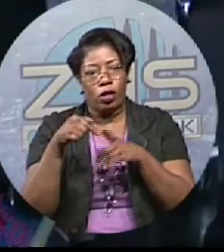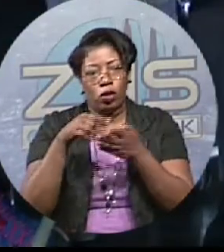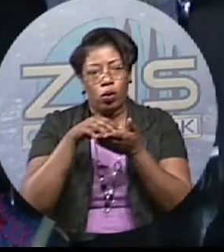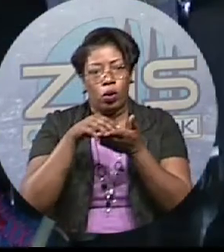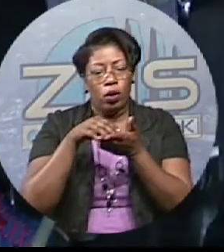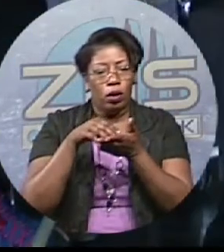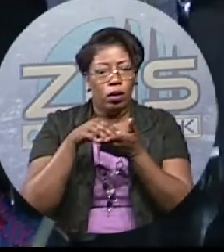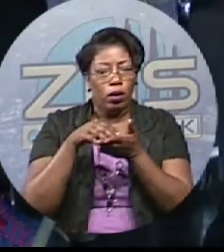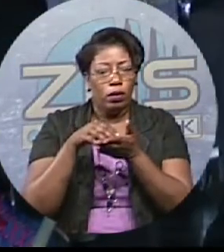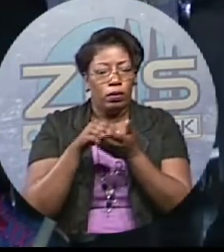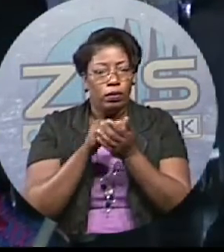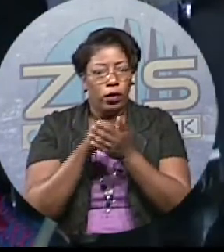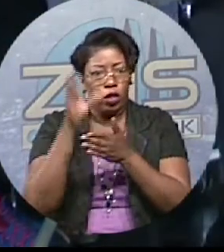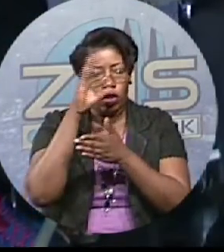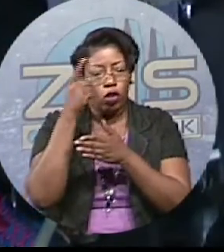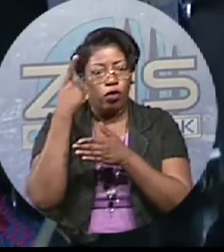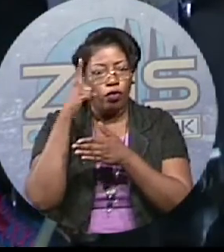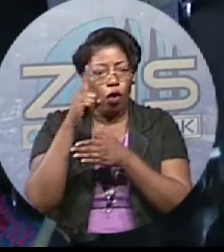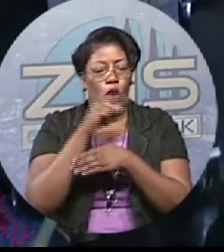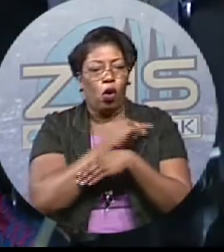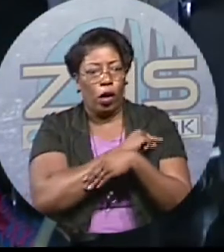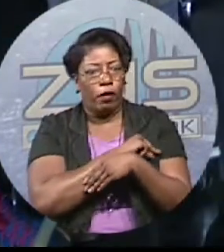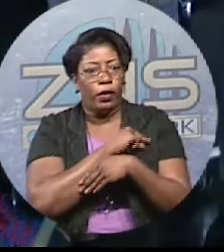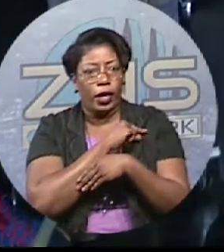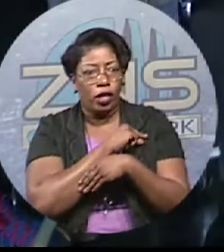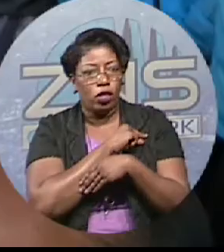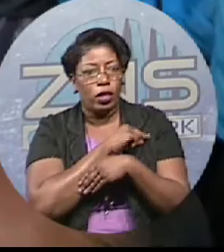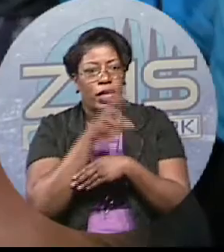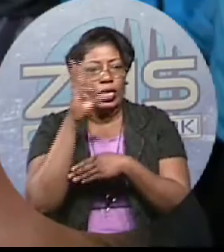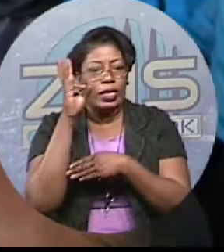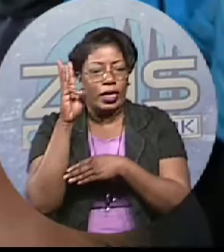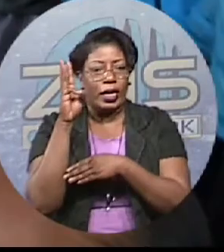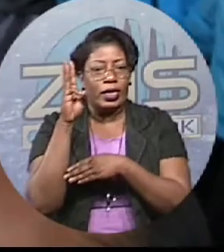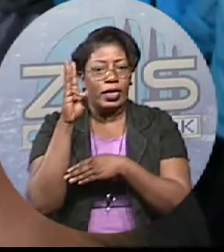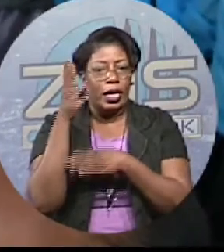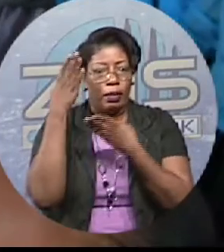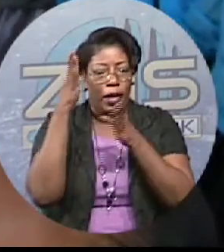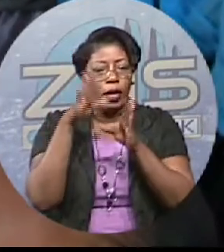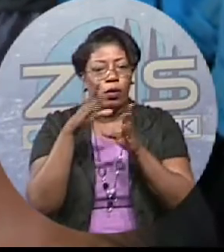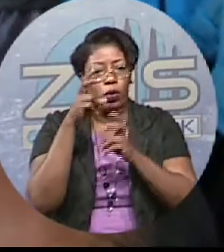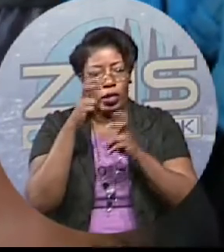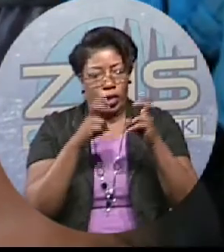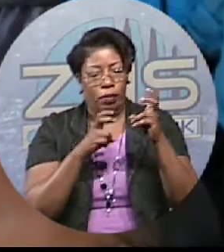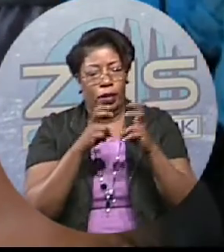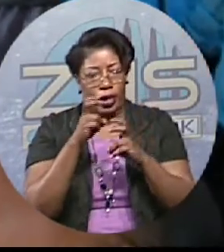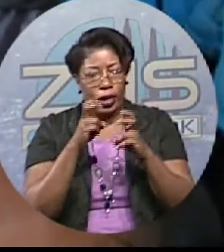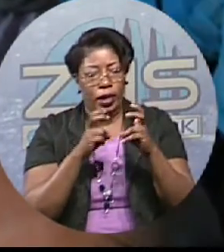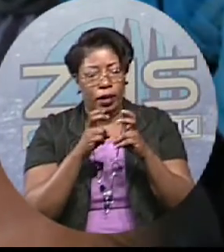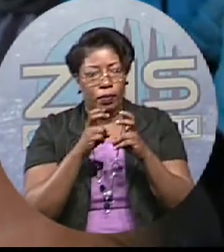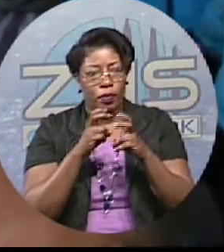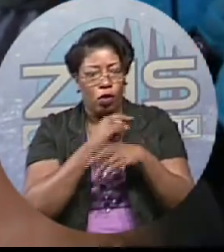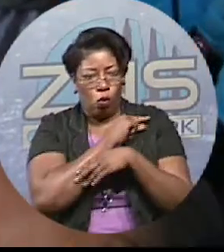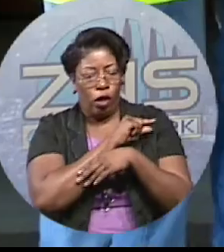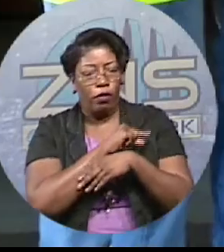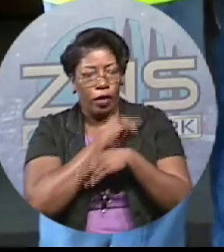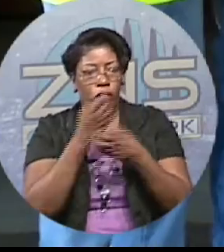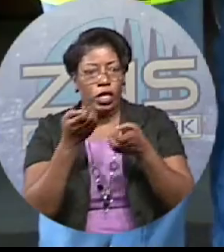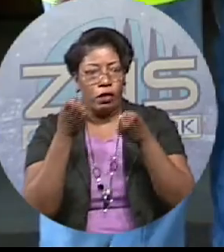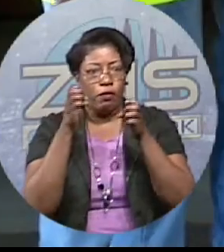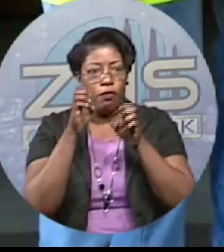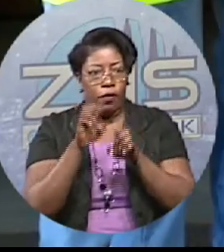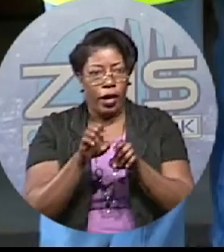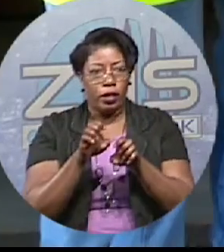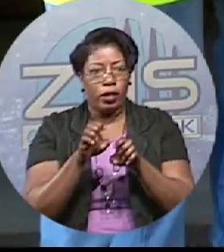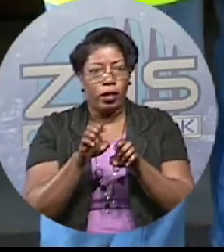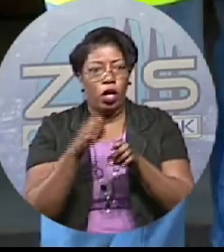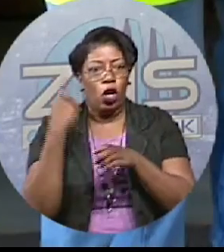Aires, Argentina in search of Olympic qualification. The 6 Bahamian boxers were competing at the first American Olympic qualification event.